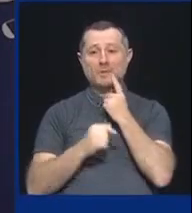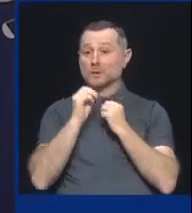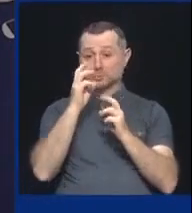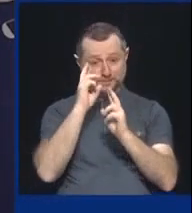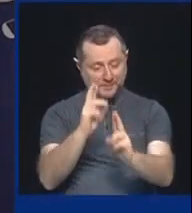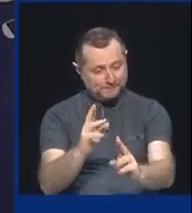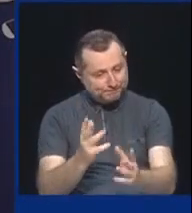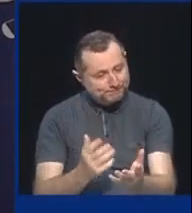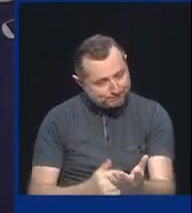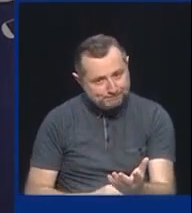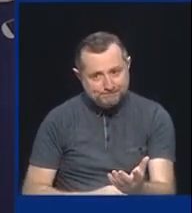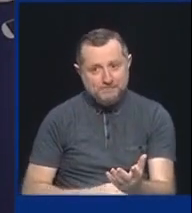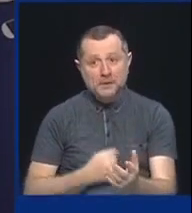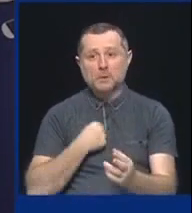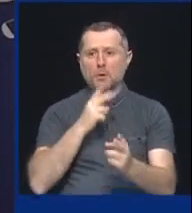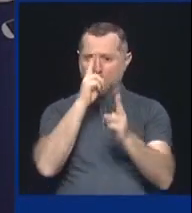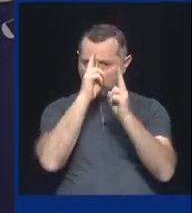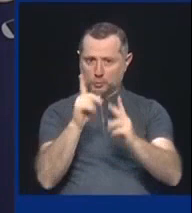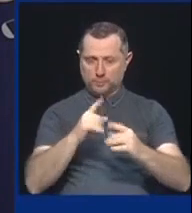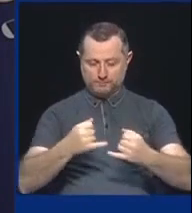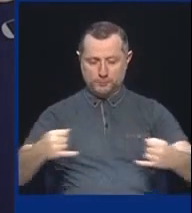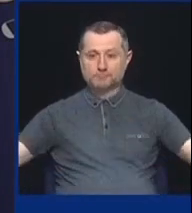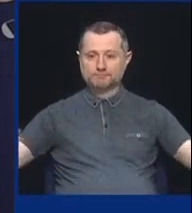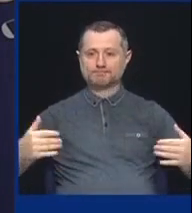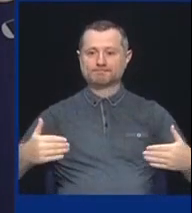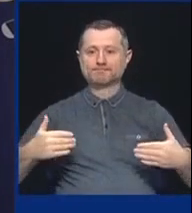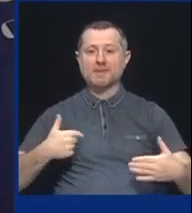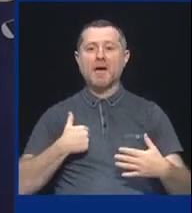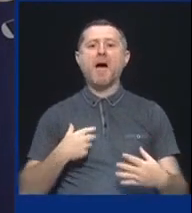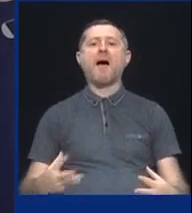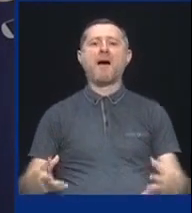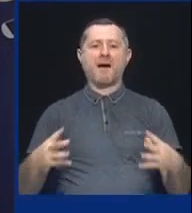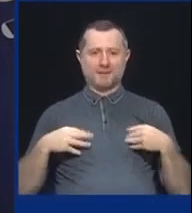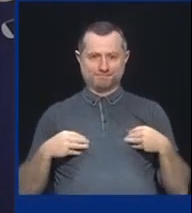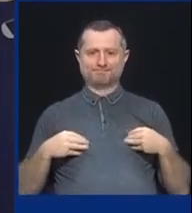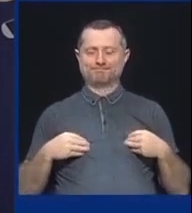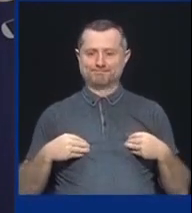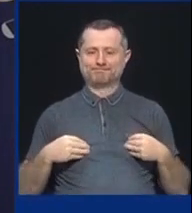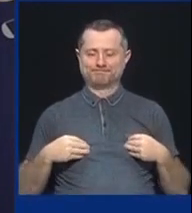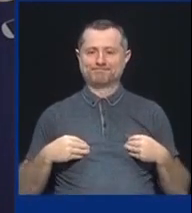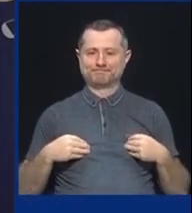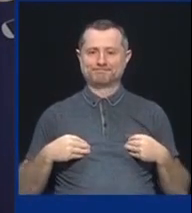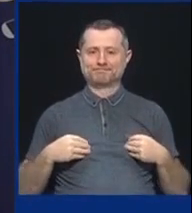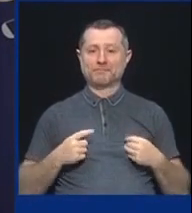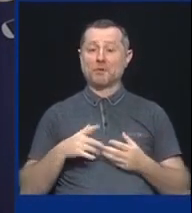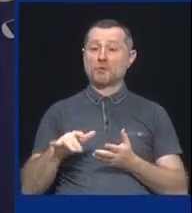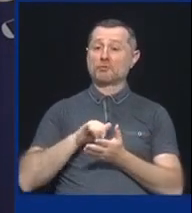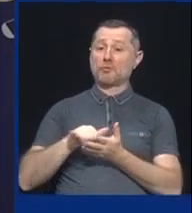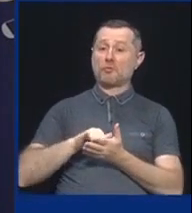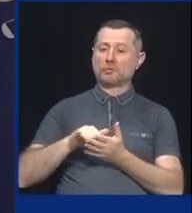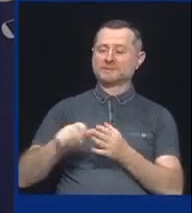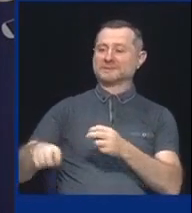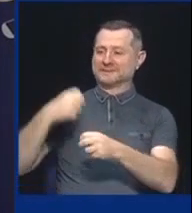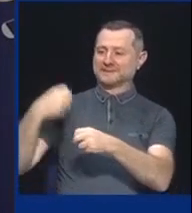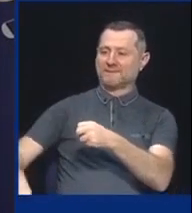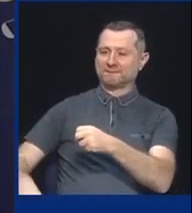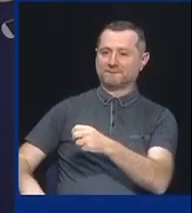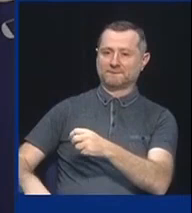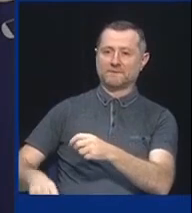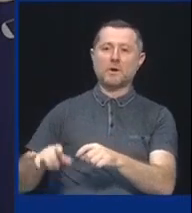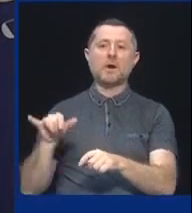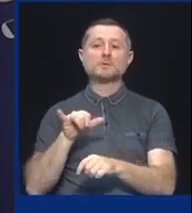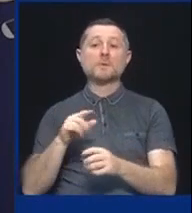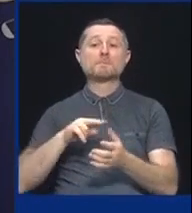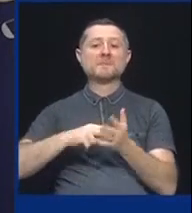Part of being New York tough is being New York smart. New York smart tells us that